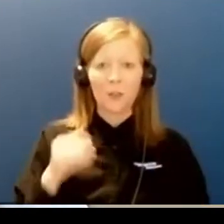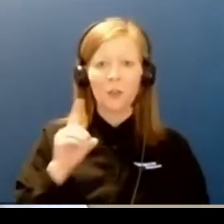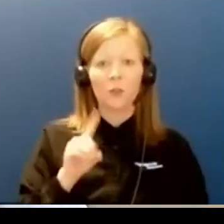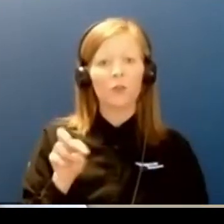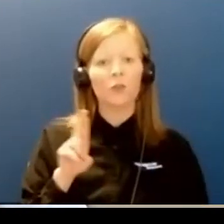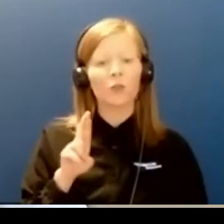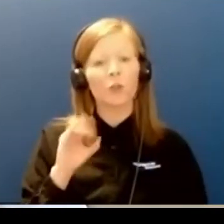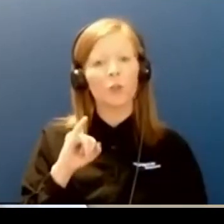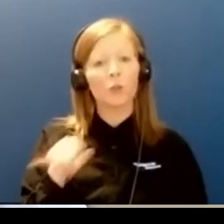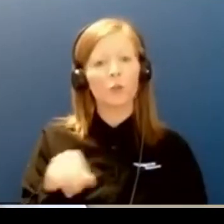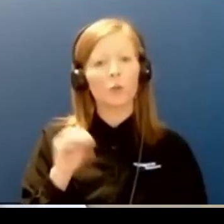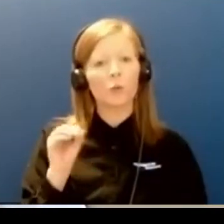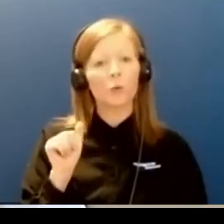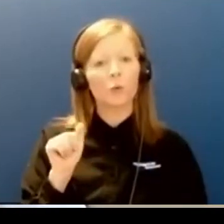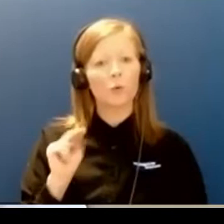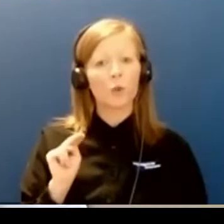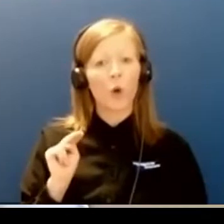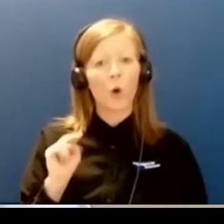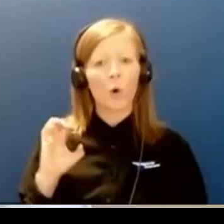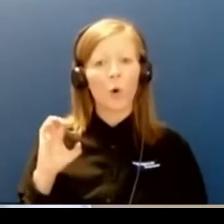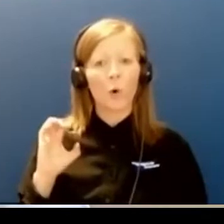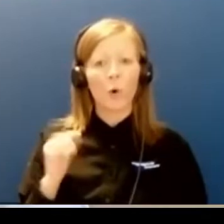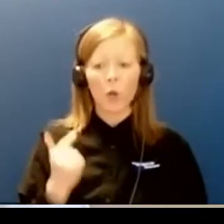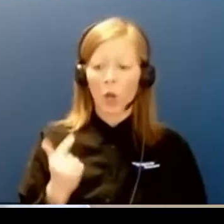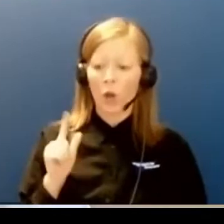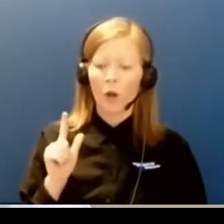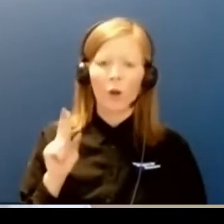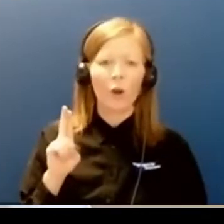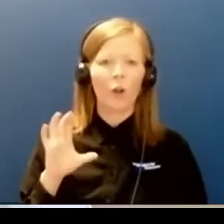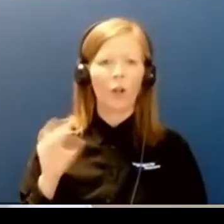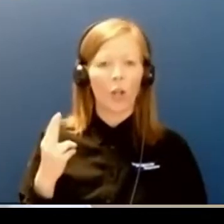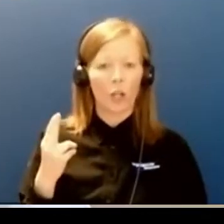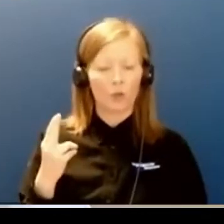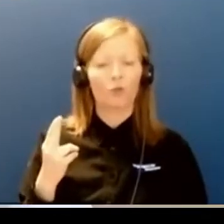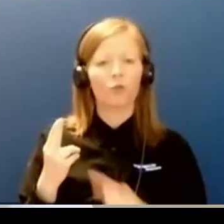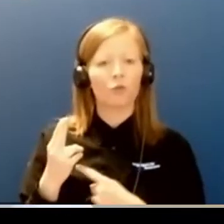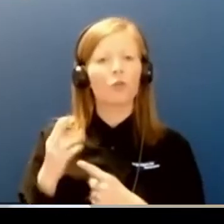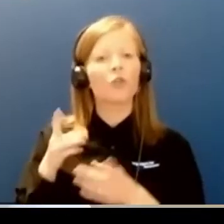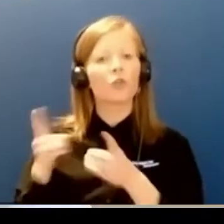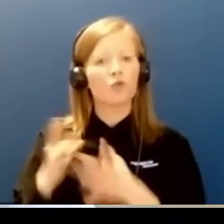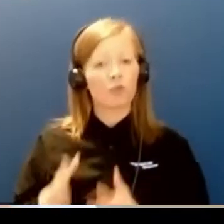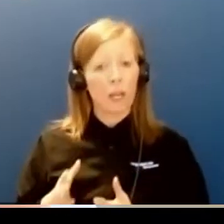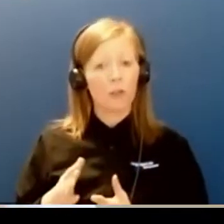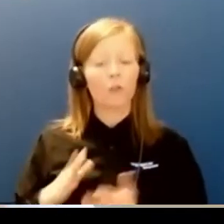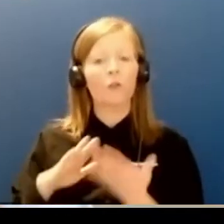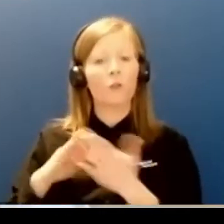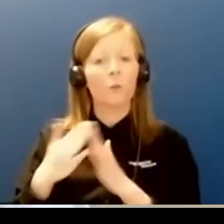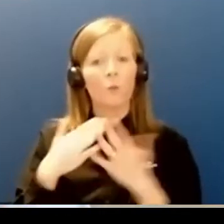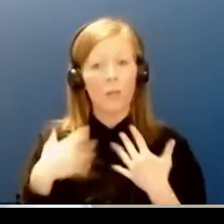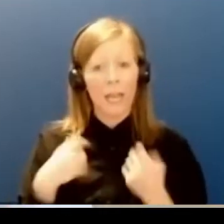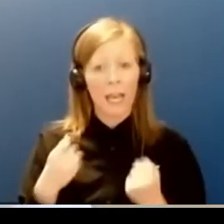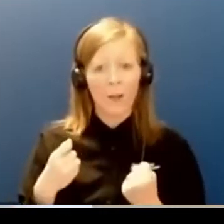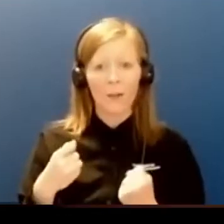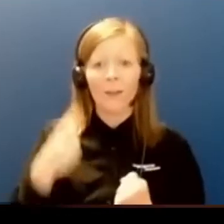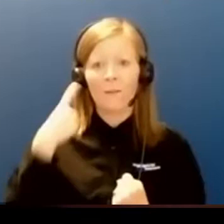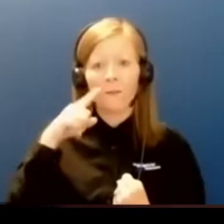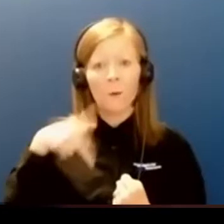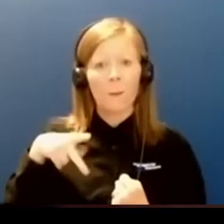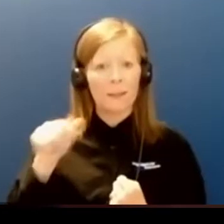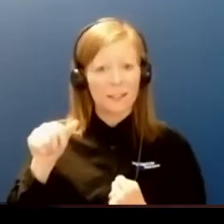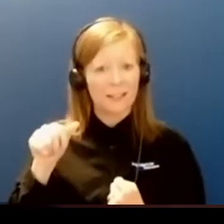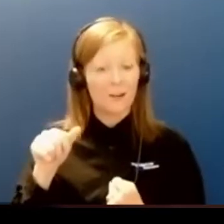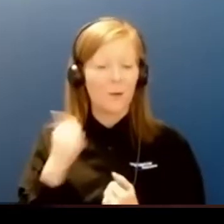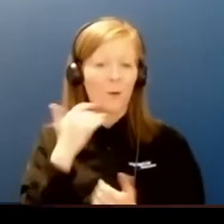our Director of Community Oral Health at Penn Dental Medicine. Joan? Thanks so